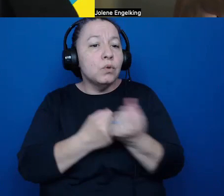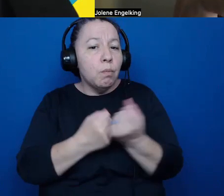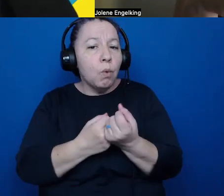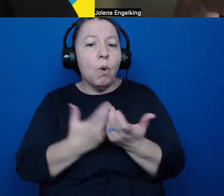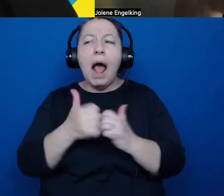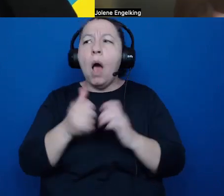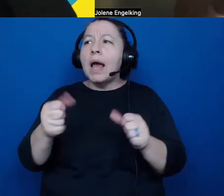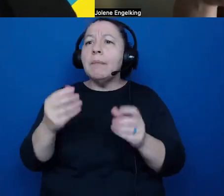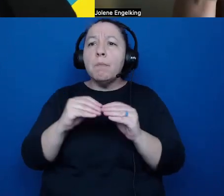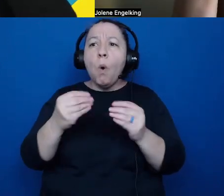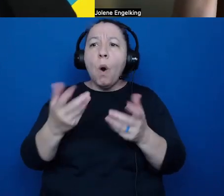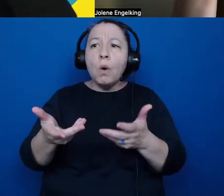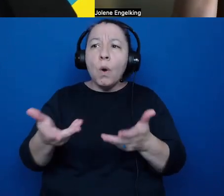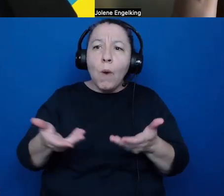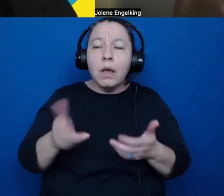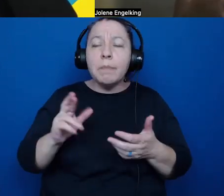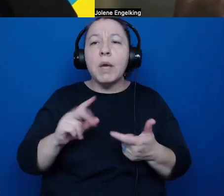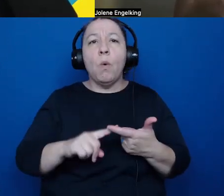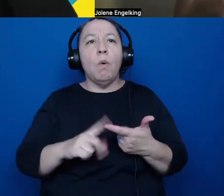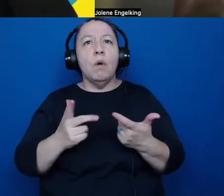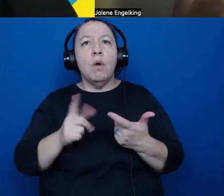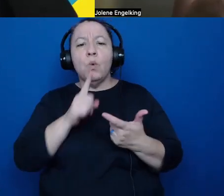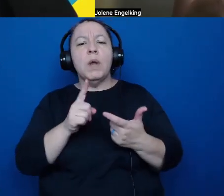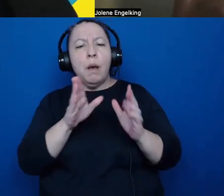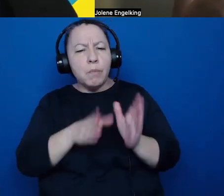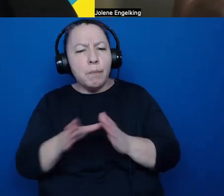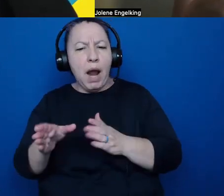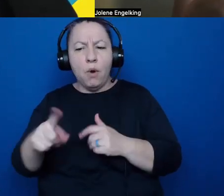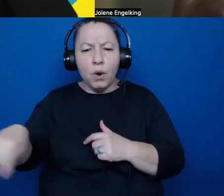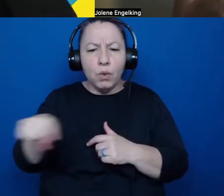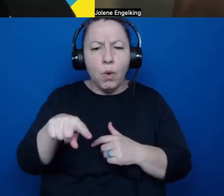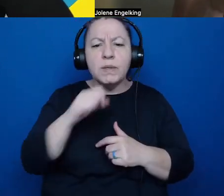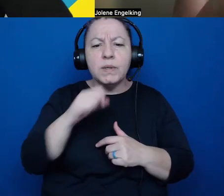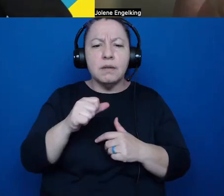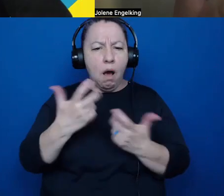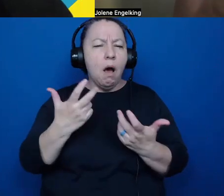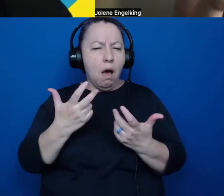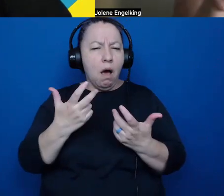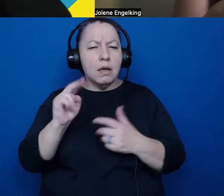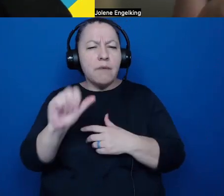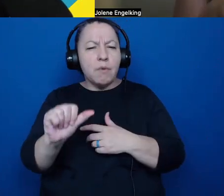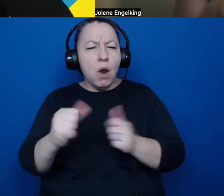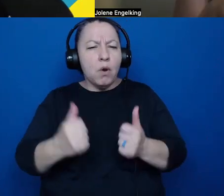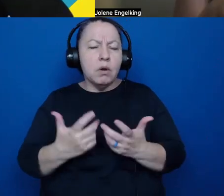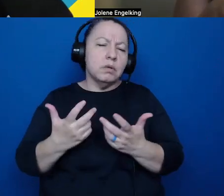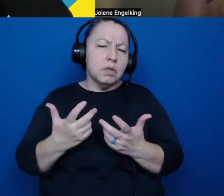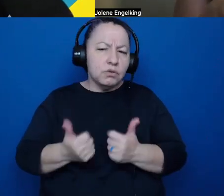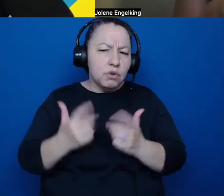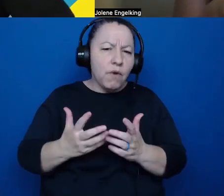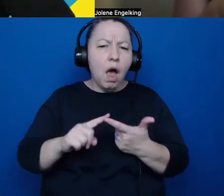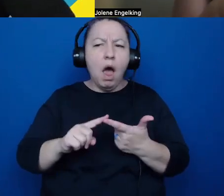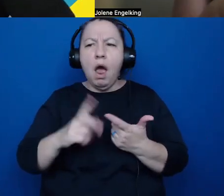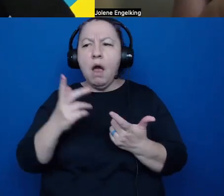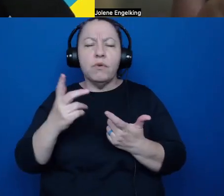more welcoming or really preparing non-Native survivors who are advocates or other staff within their